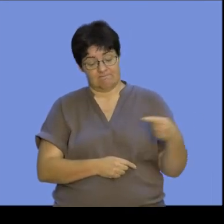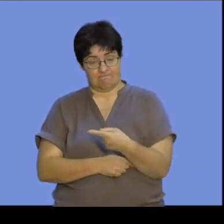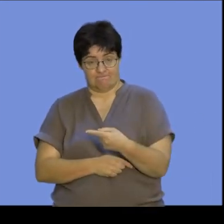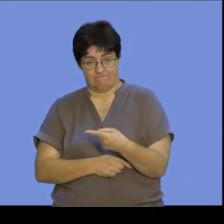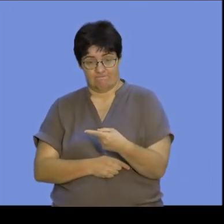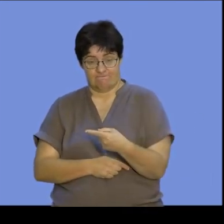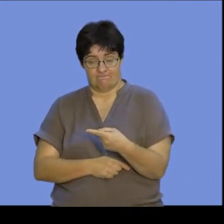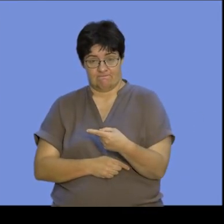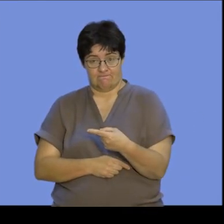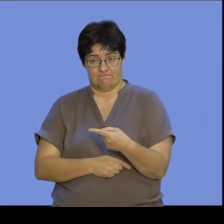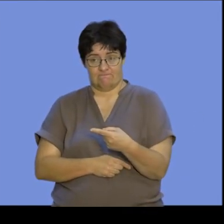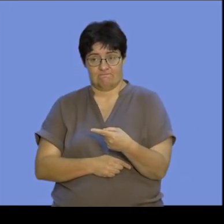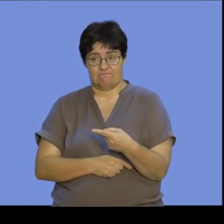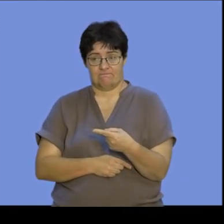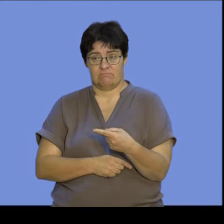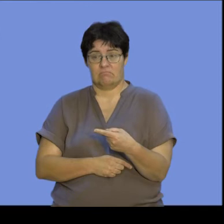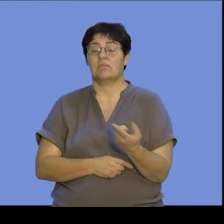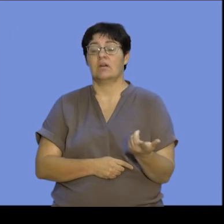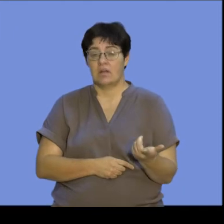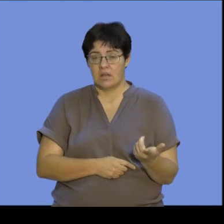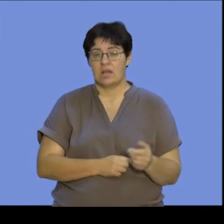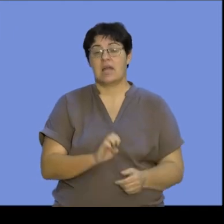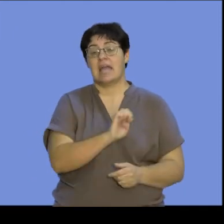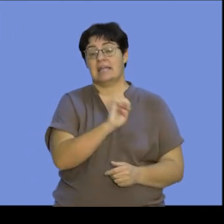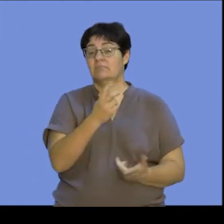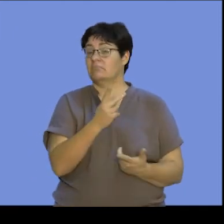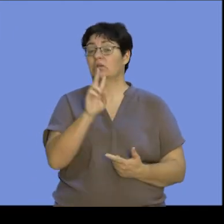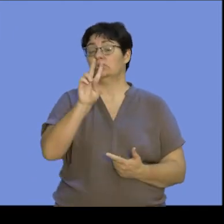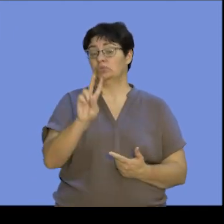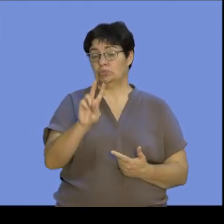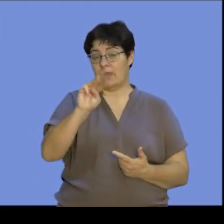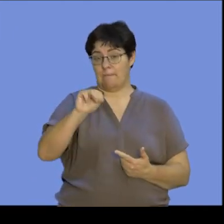east, and they said to me that it was moving east at 2.